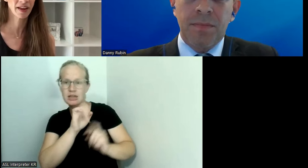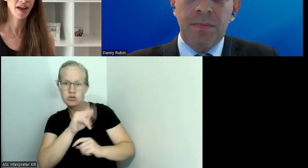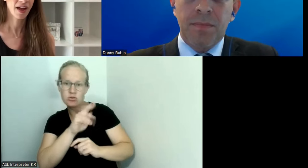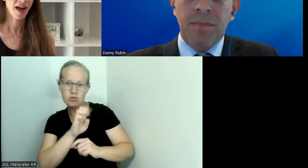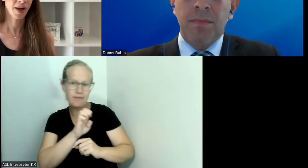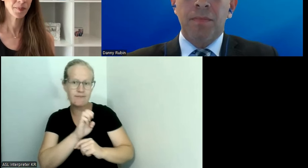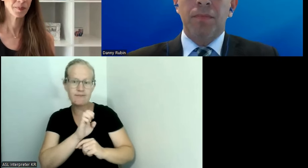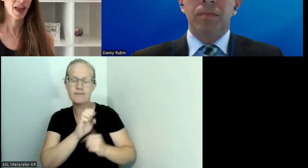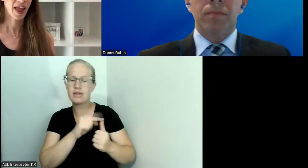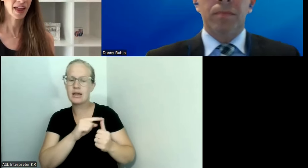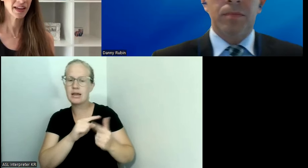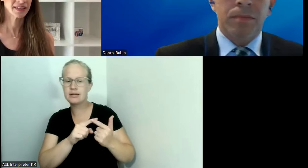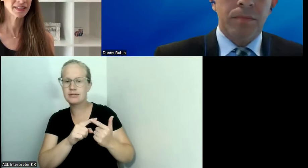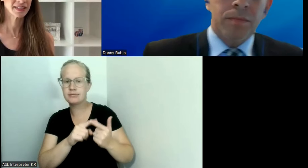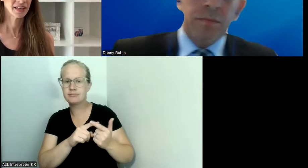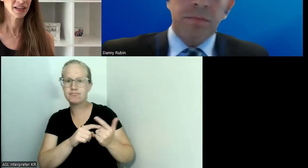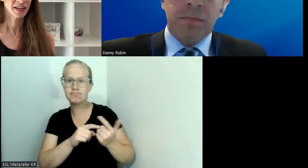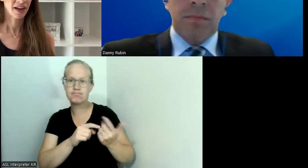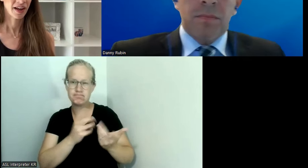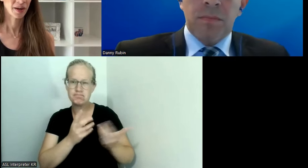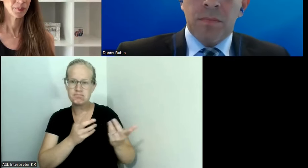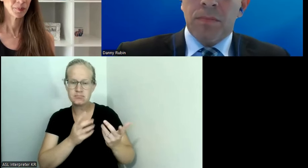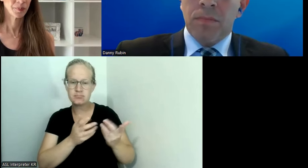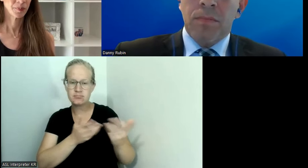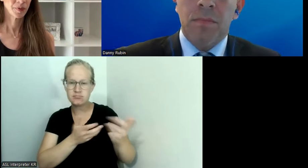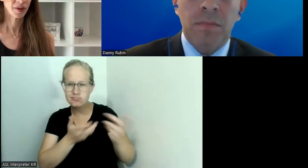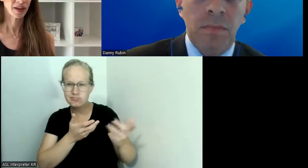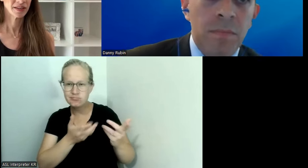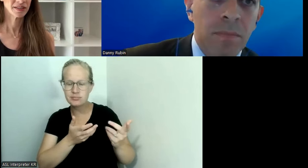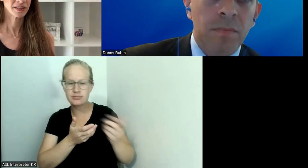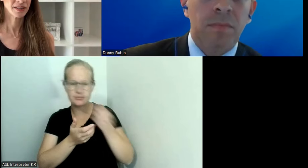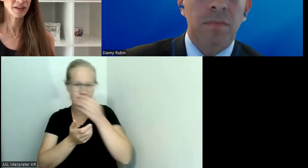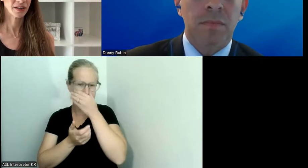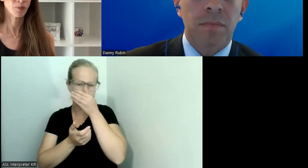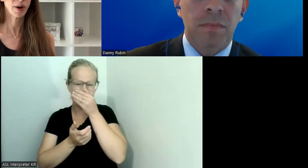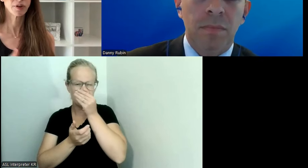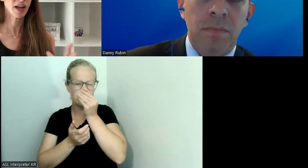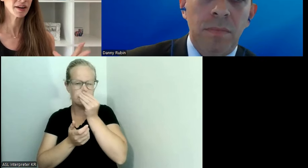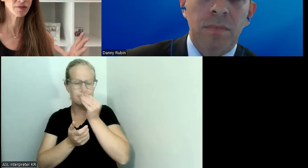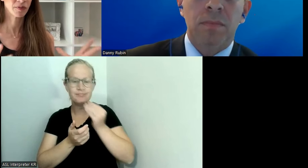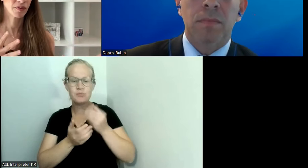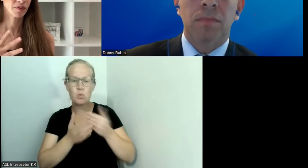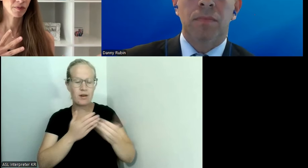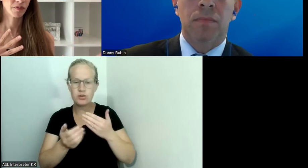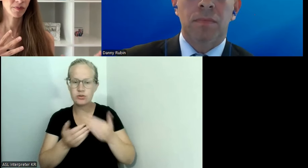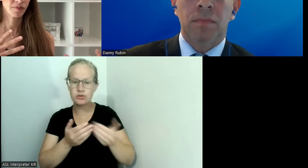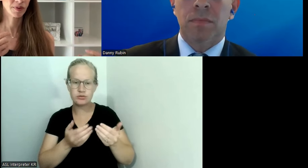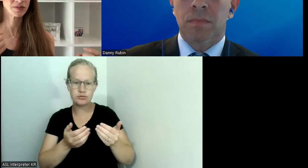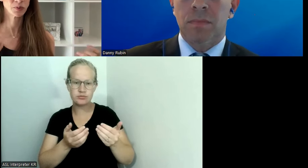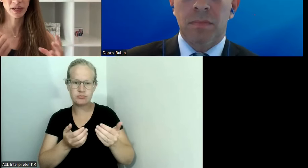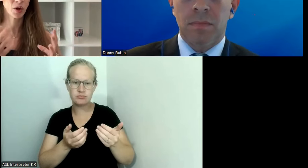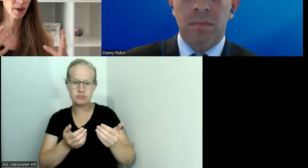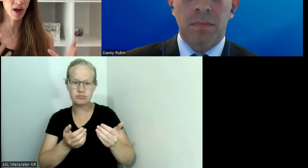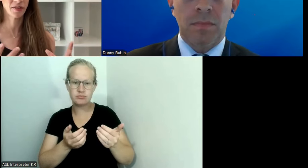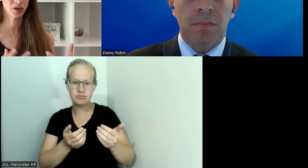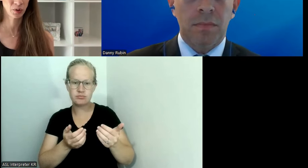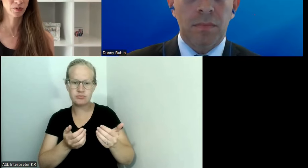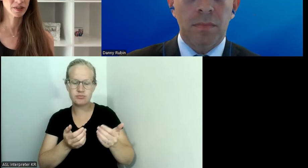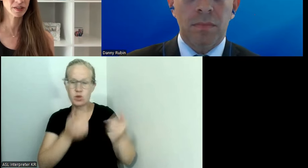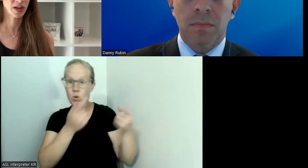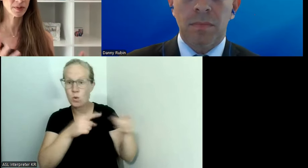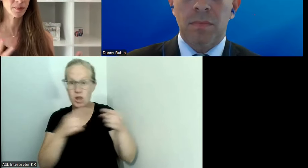something. Um, and, um, and whatever kind of is really going